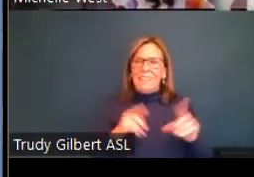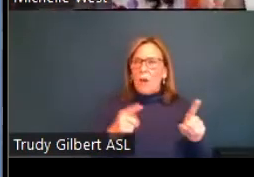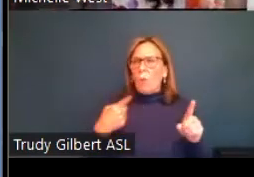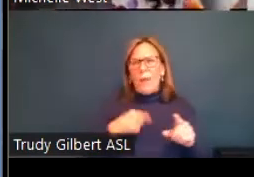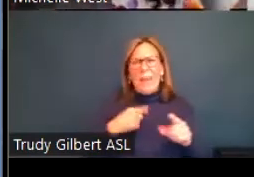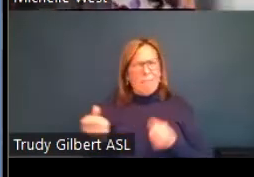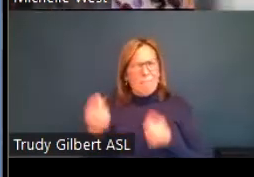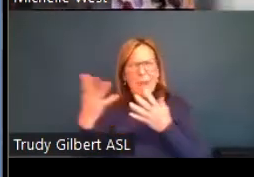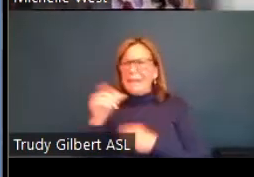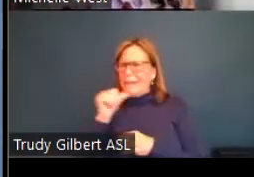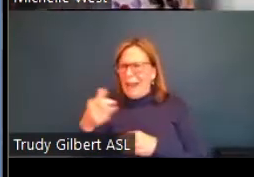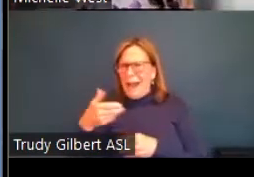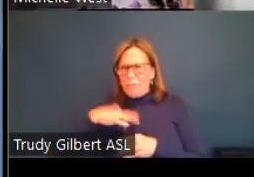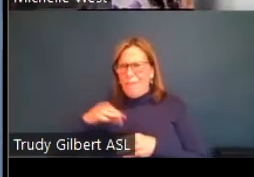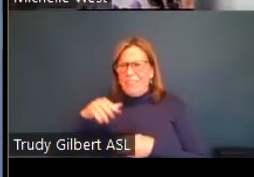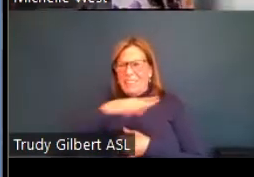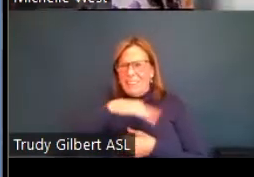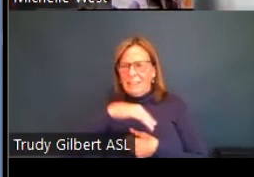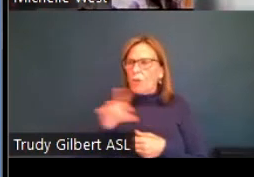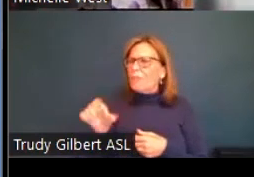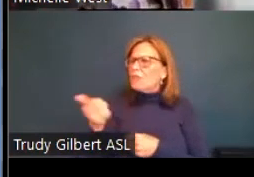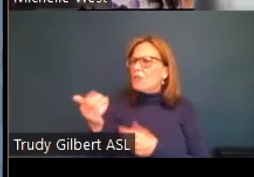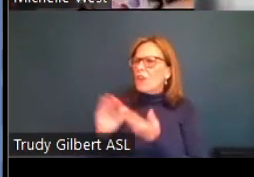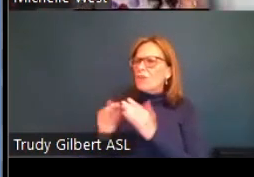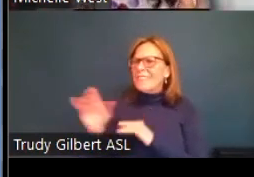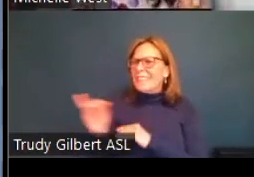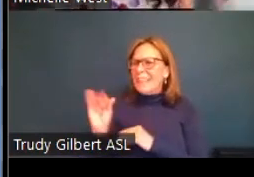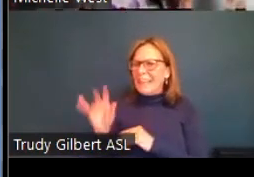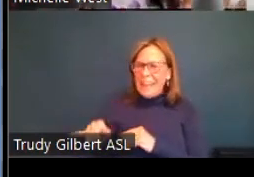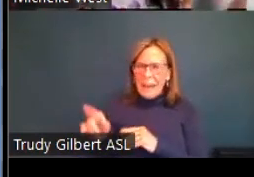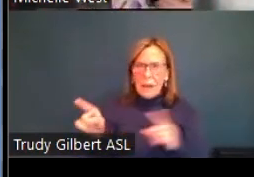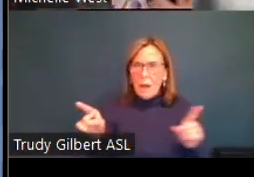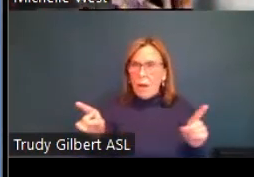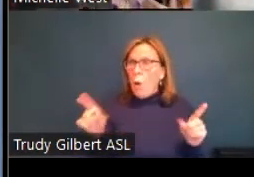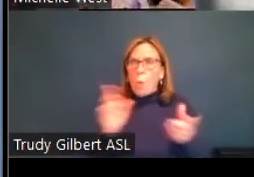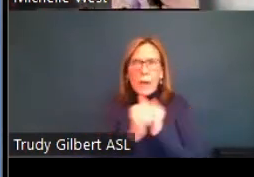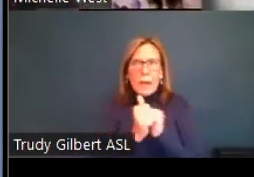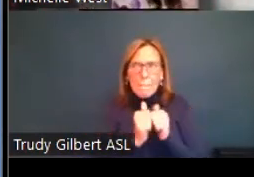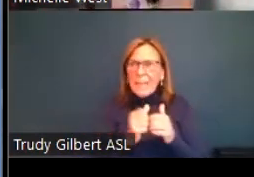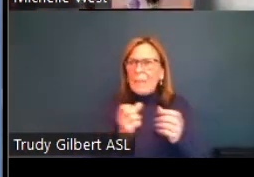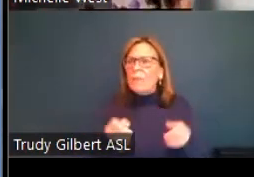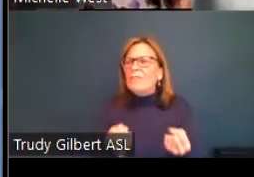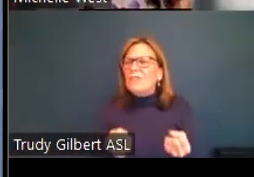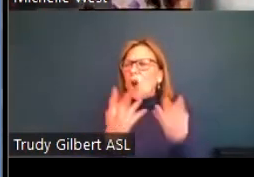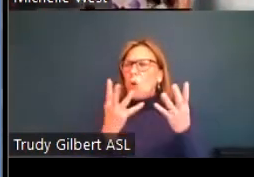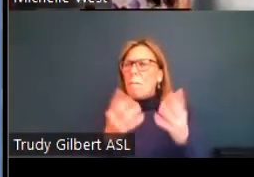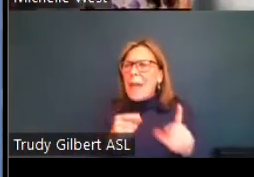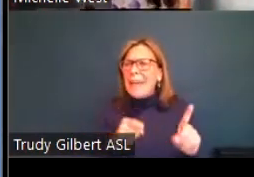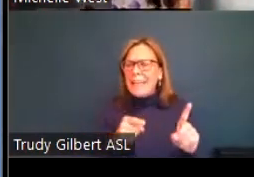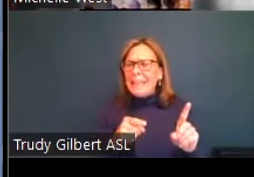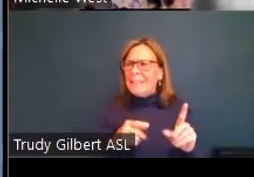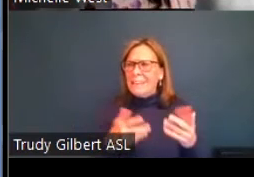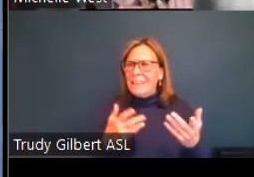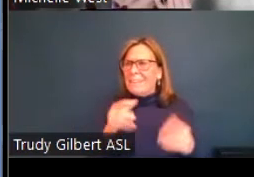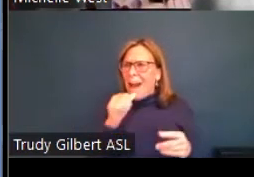area. There's one other city that's like that in the nation. We're competing with all those, but I think a lot of it